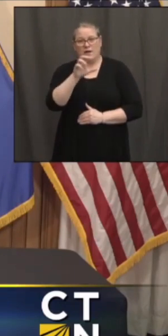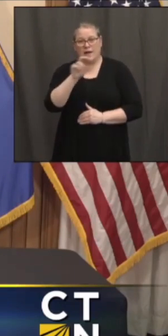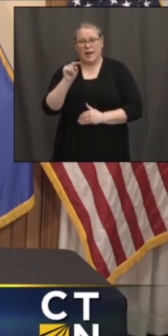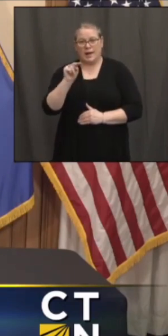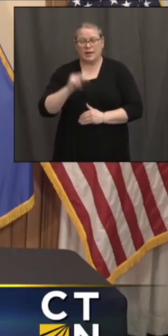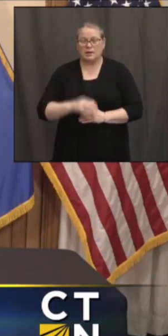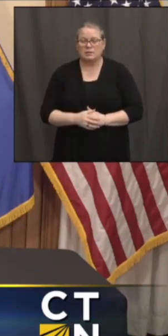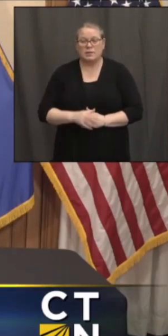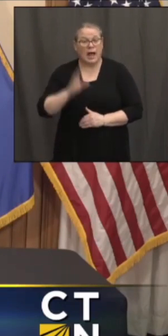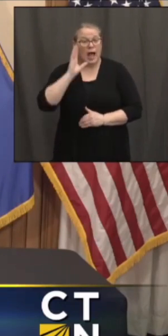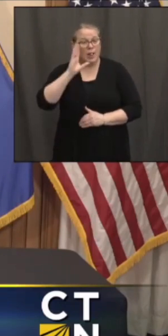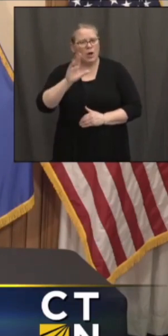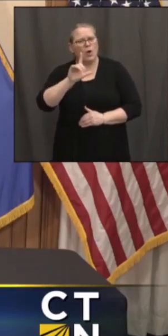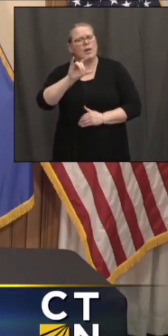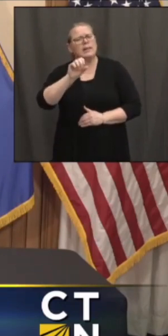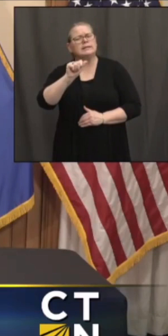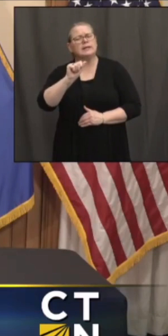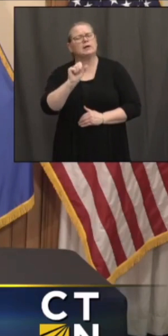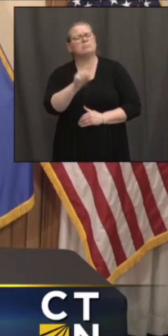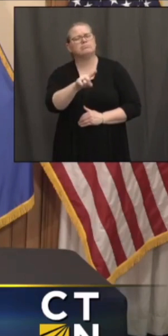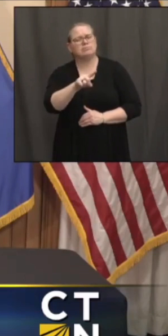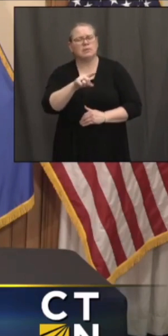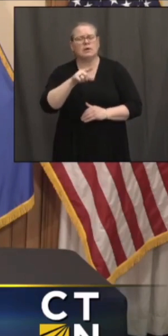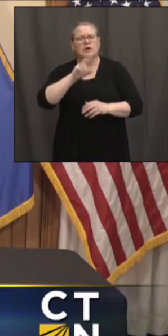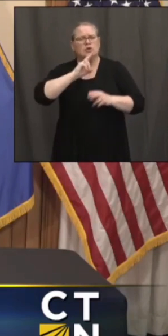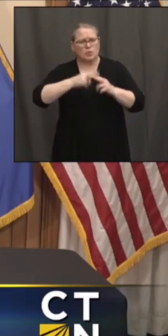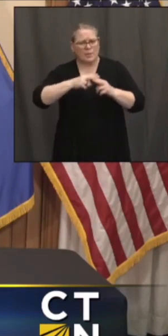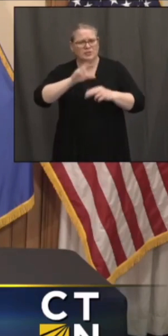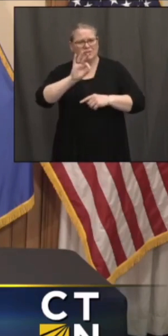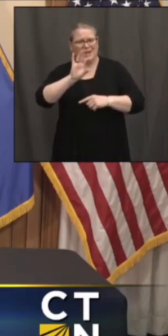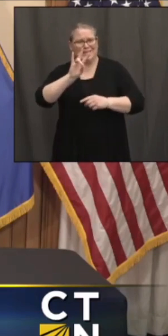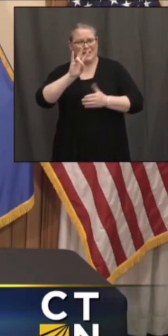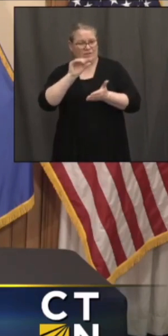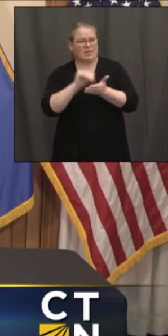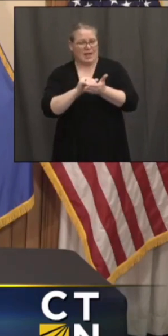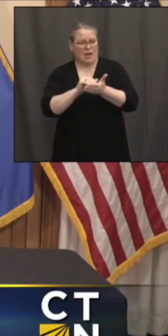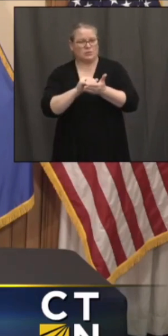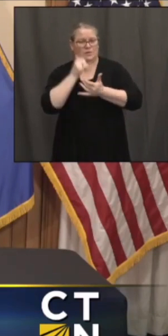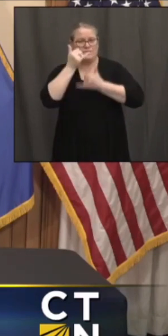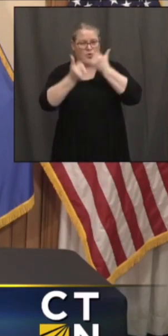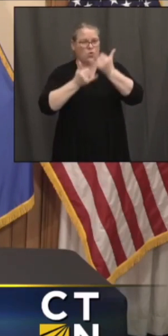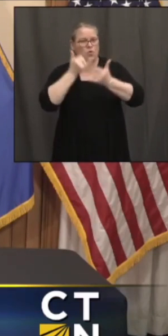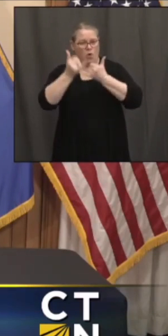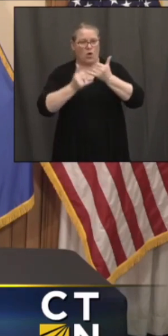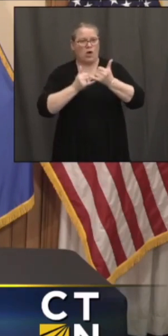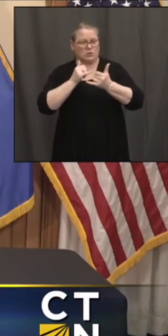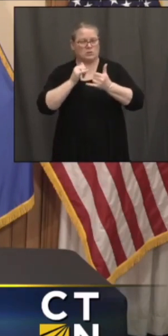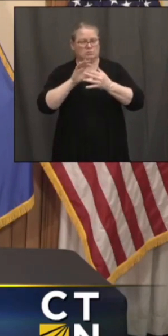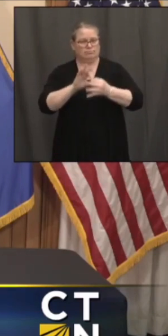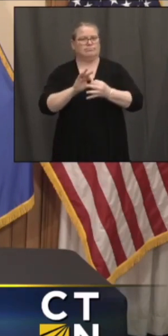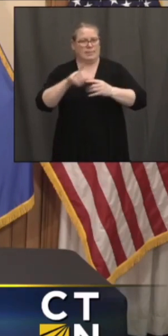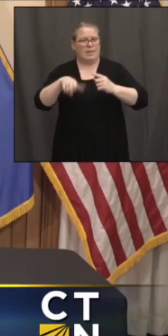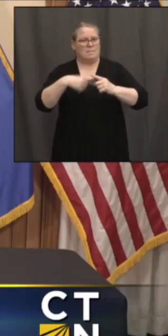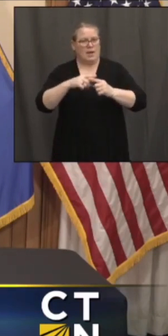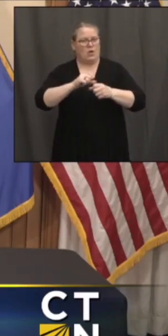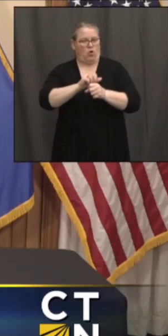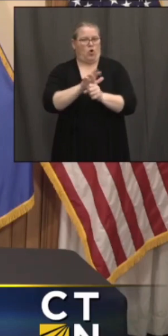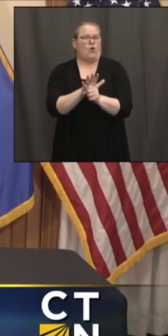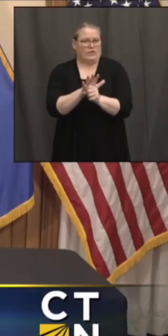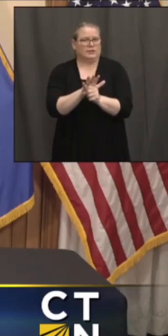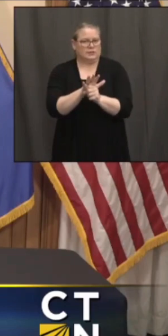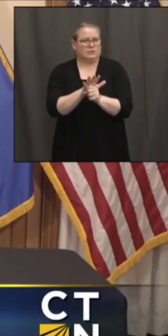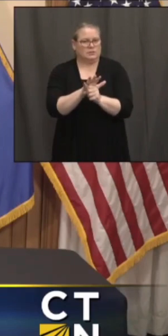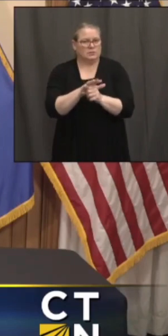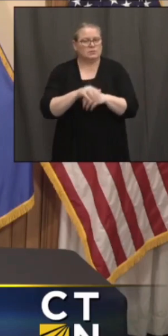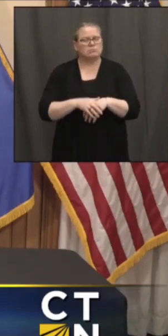for you. I know you mentioned 97,000 calls related to COVID-19. How many calls have you